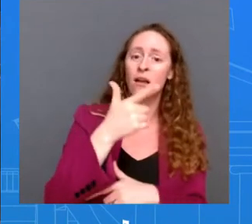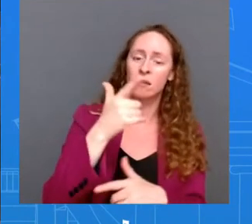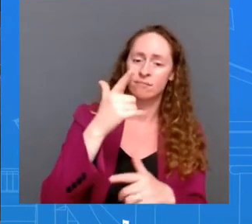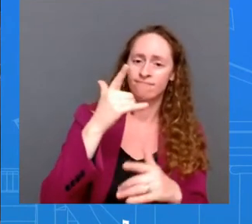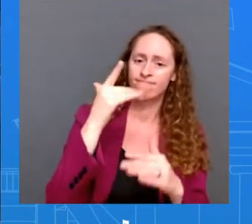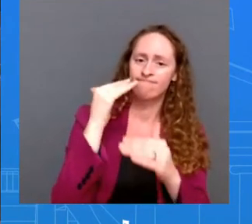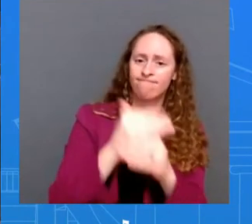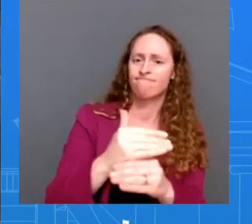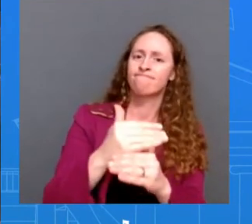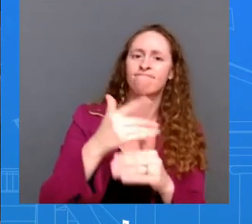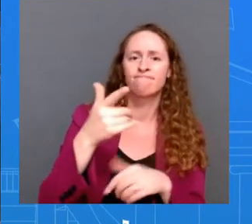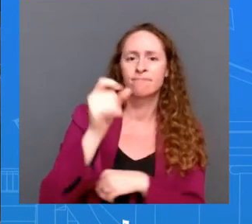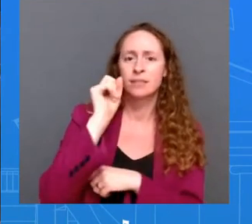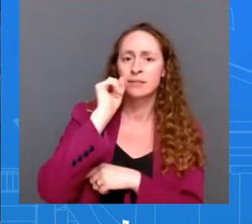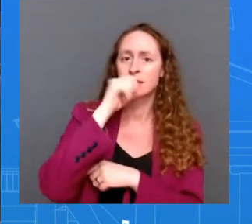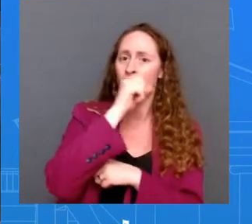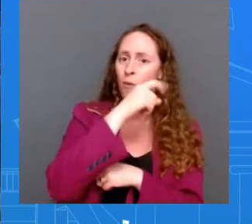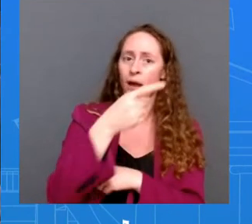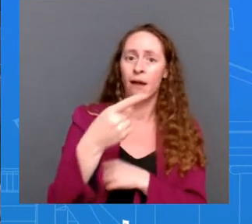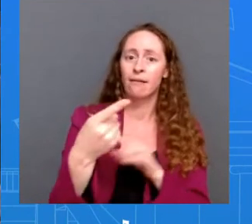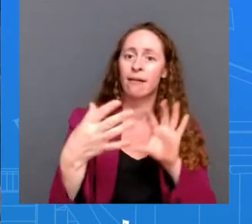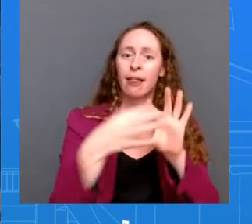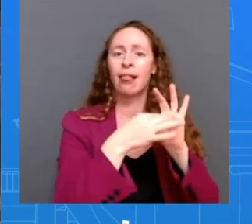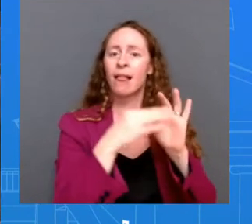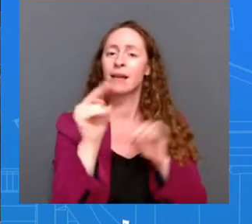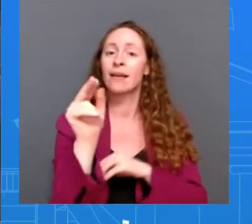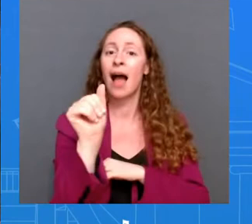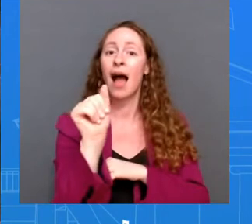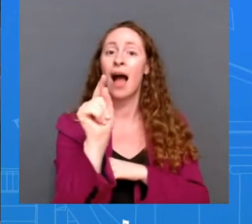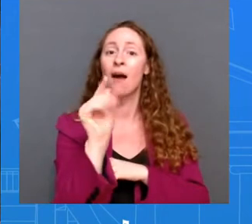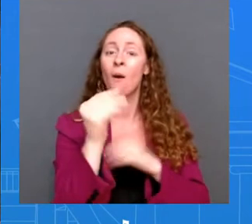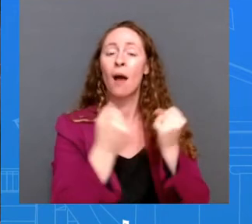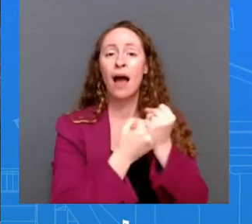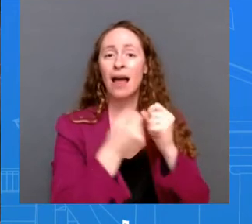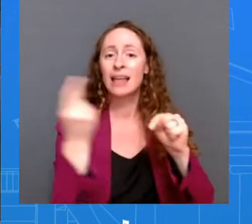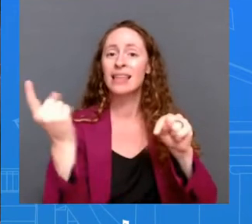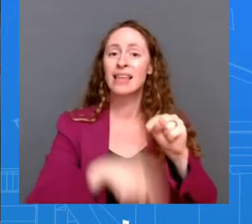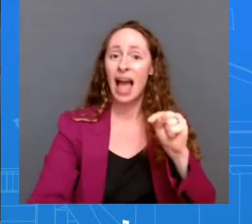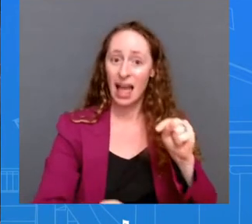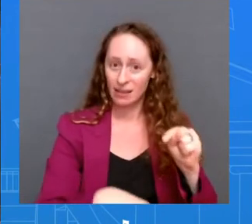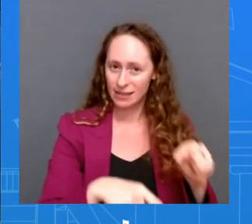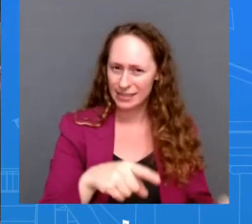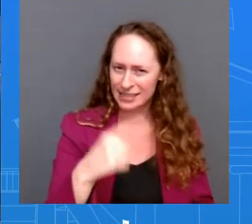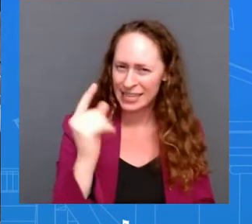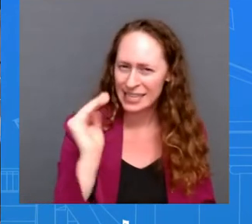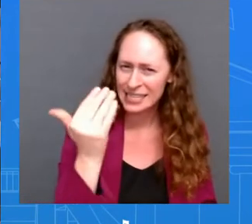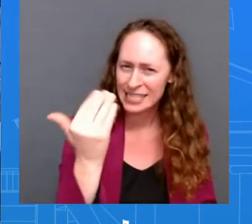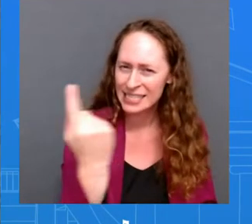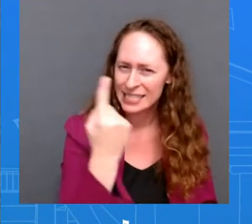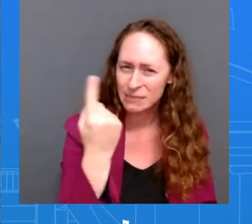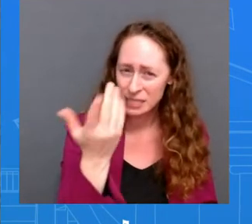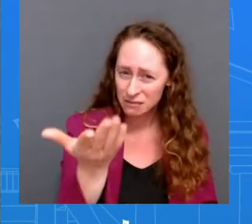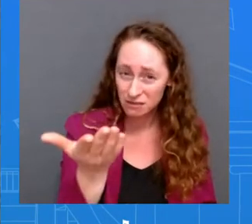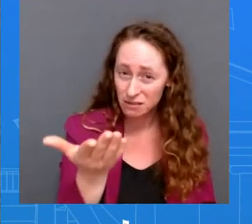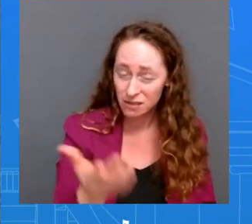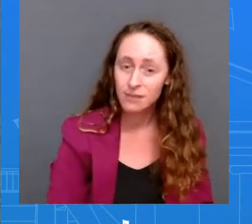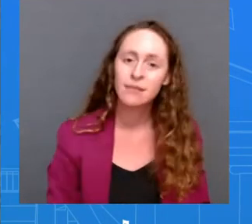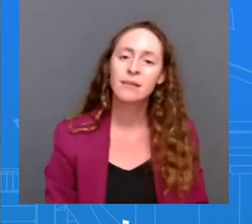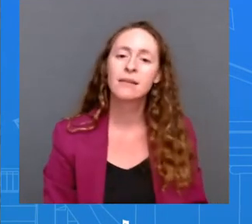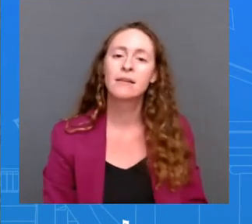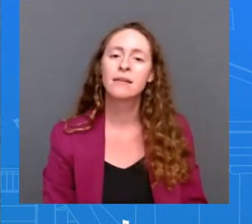democracy, should we be strengthening ties with Taiwan by entering into such a designation?